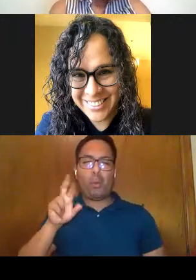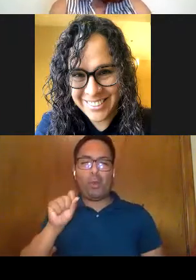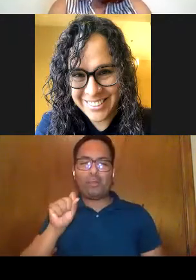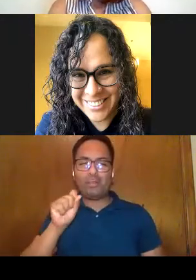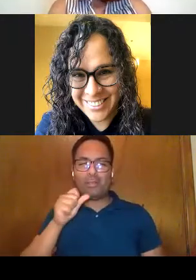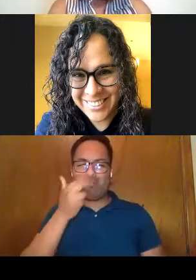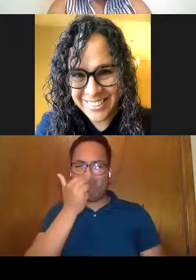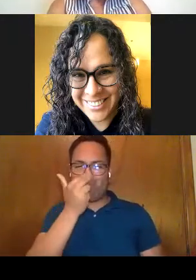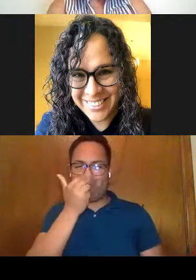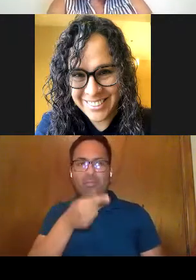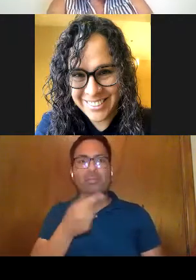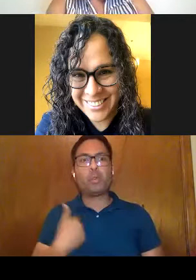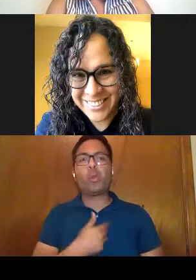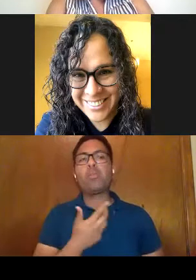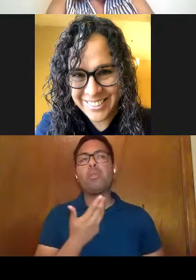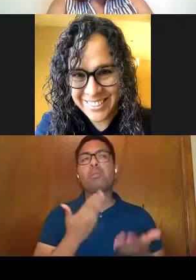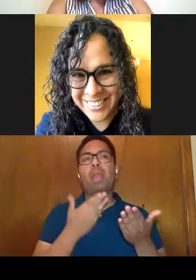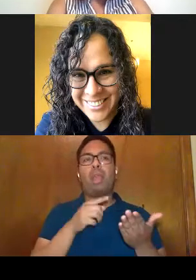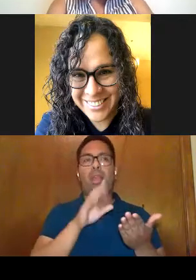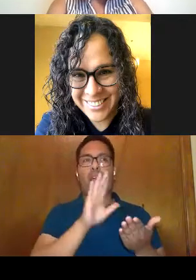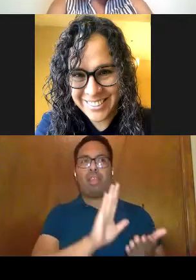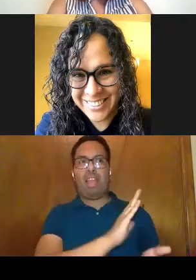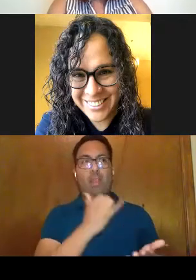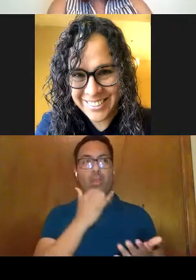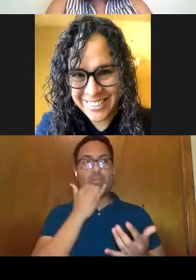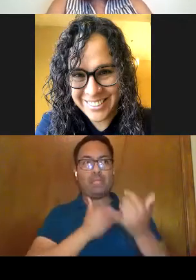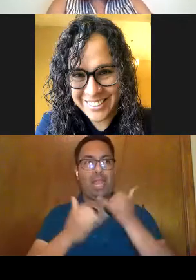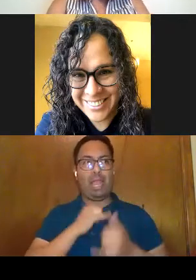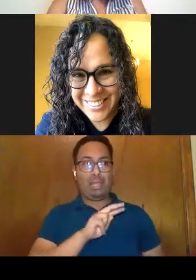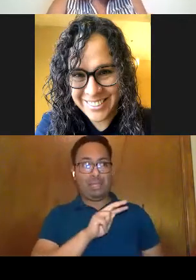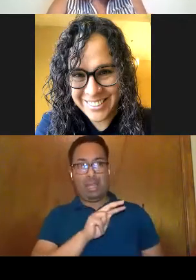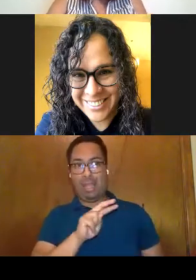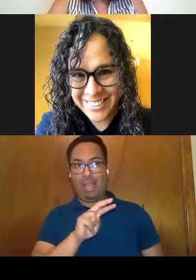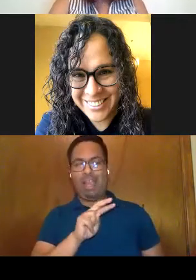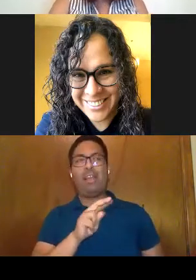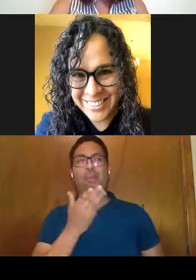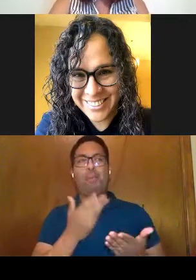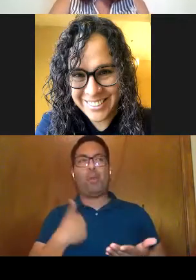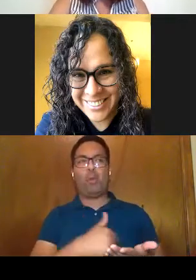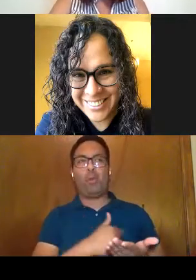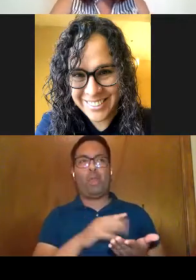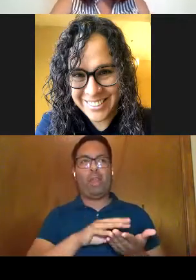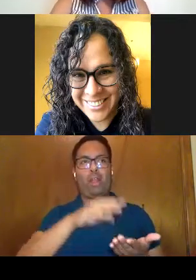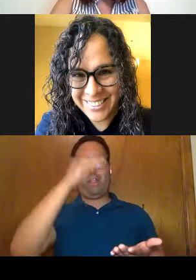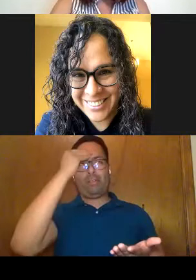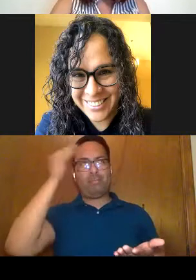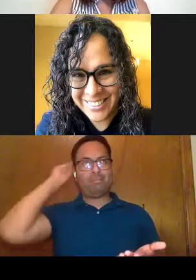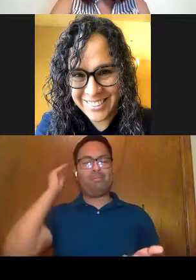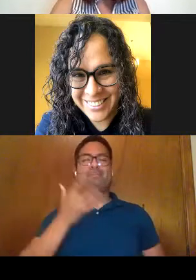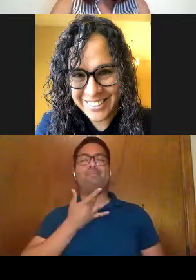we can learn from some mistakes that are made by other people. Let's take a look.